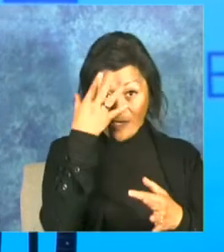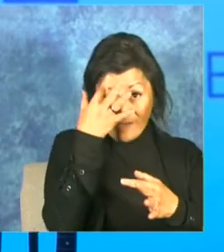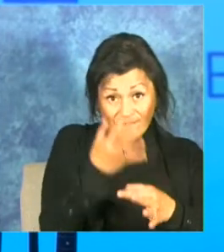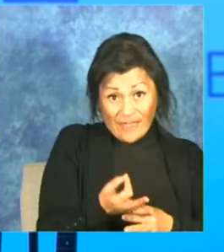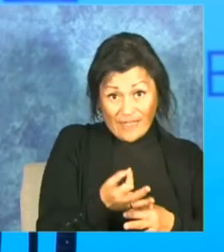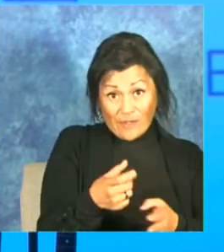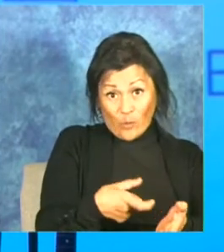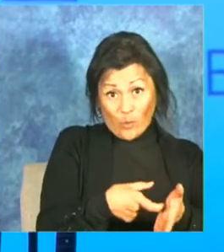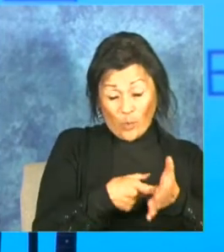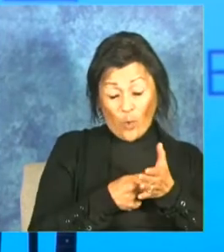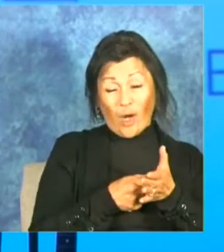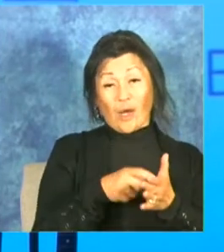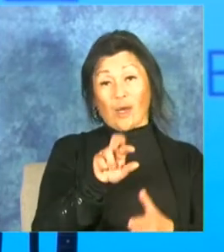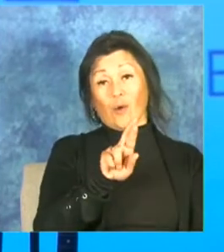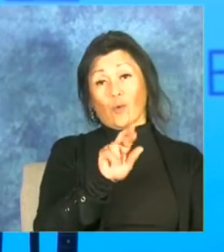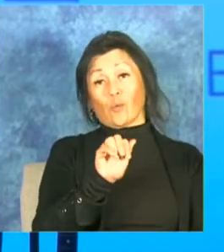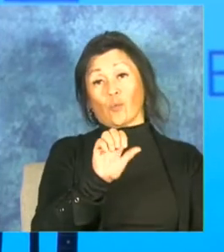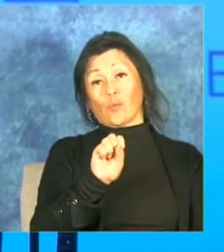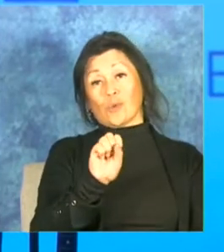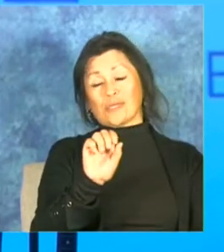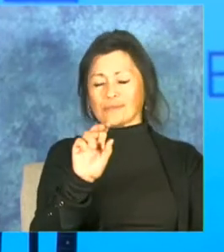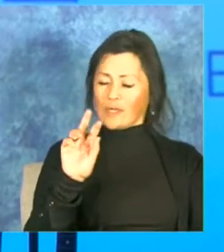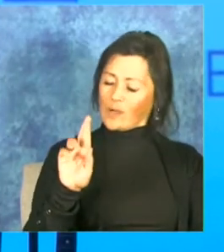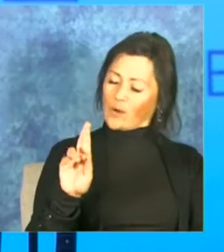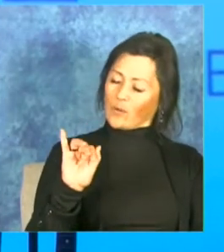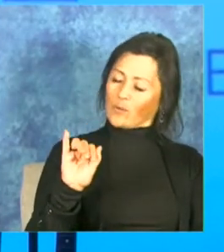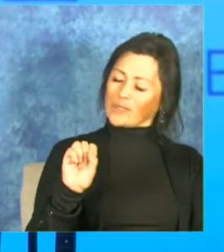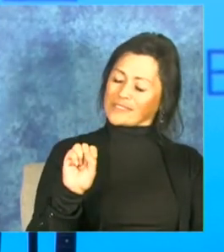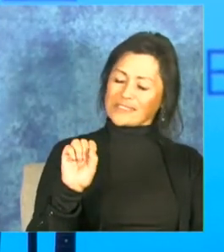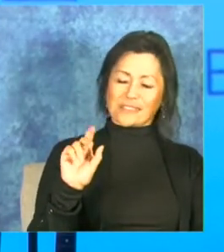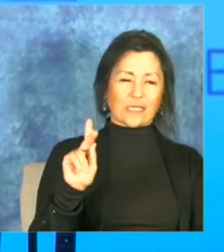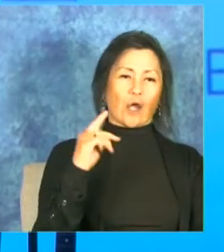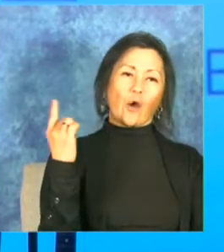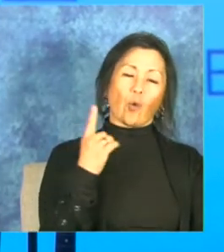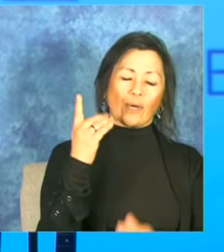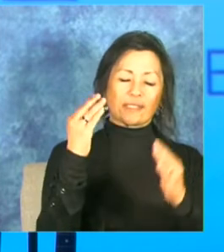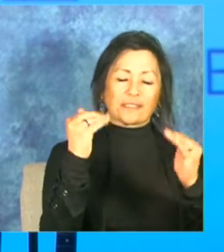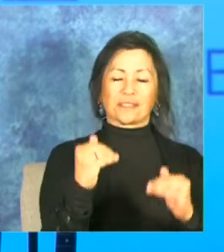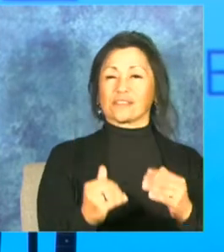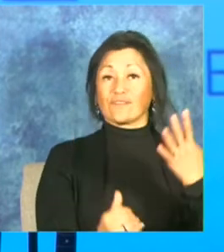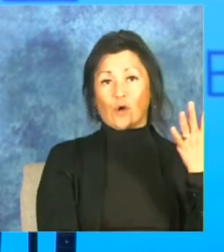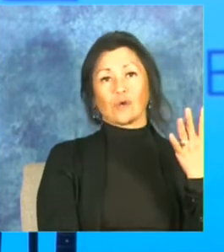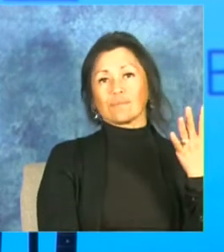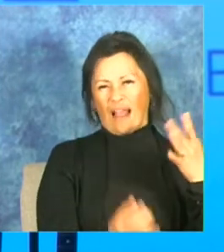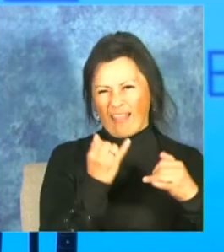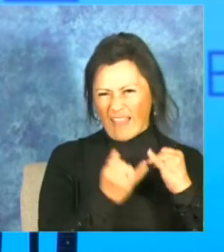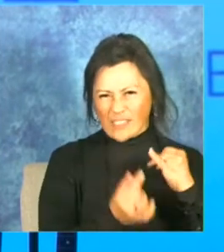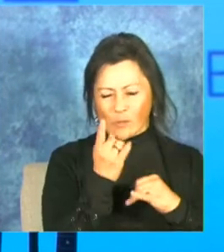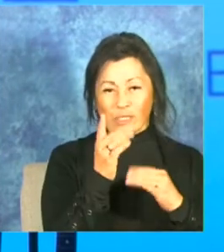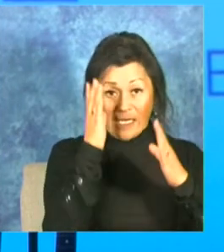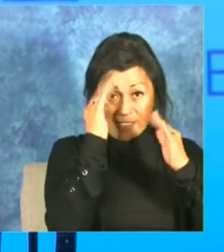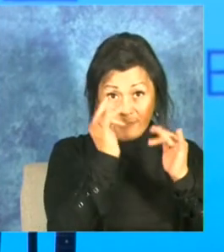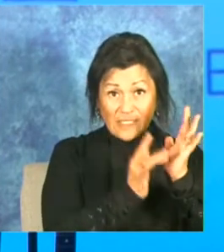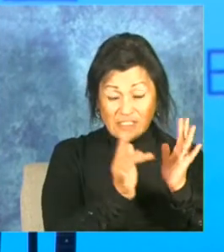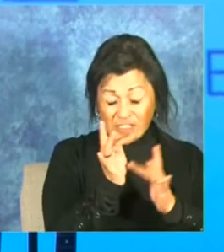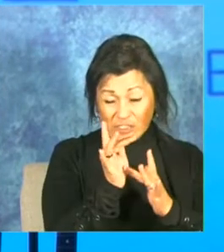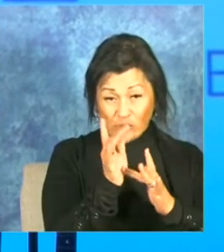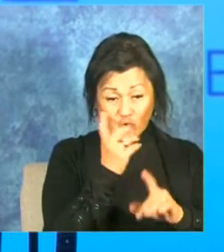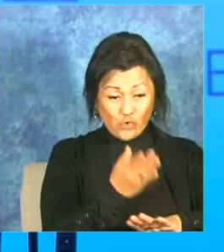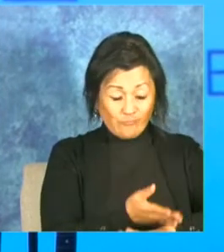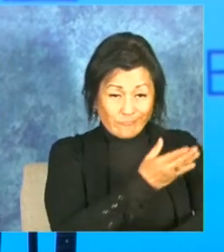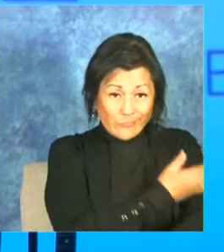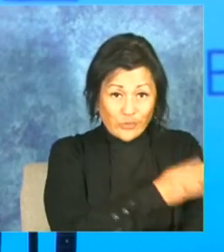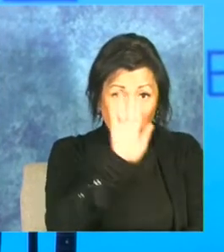requires risk. Always. Always. Number four, and it's the last one, expect Jesus to turn